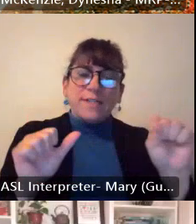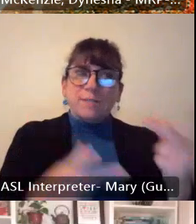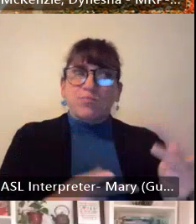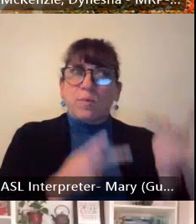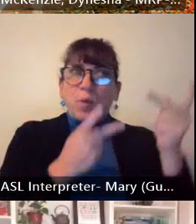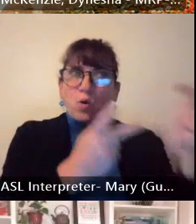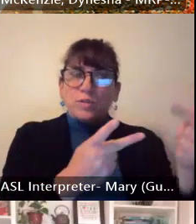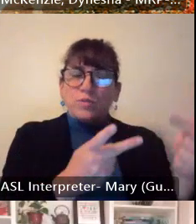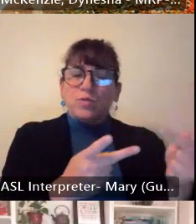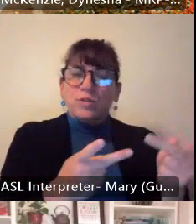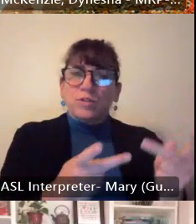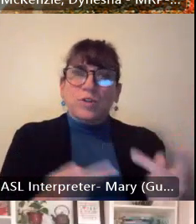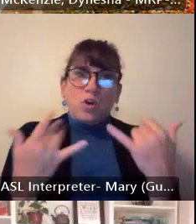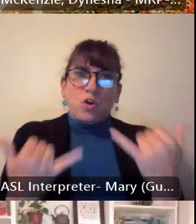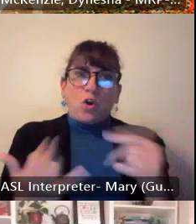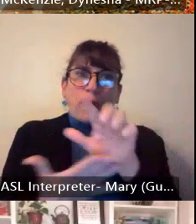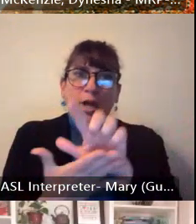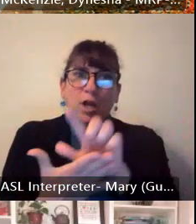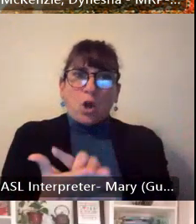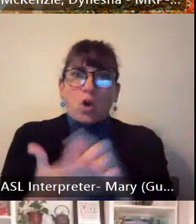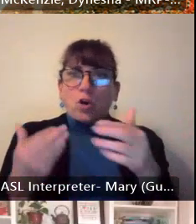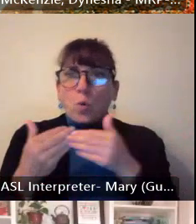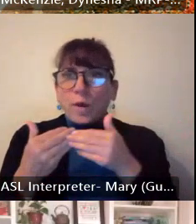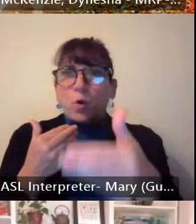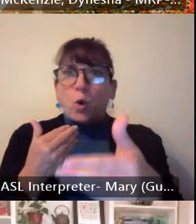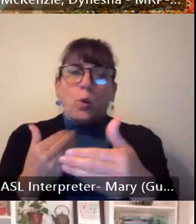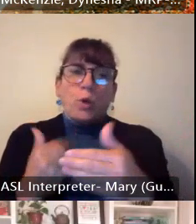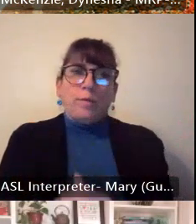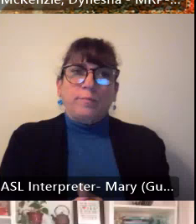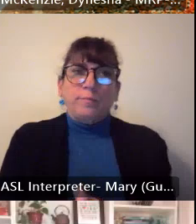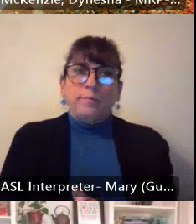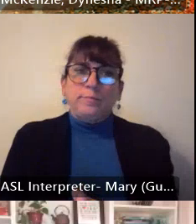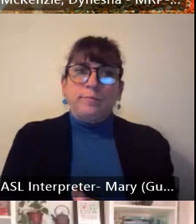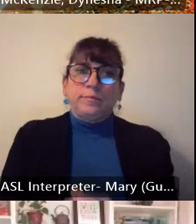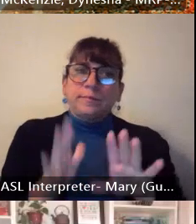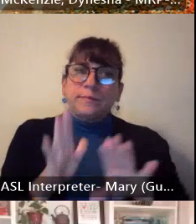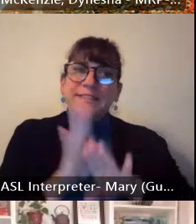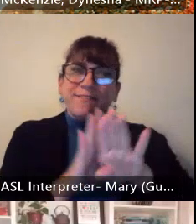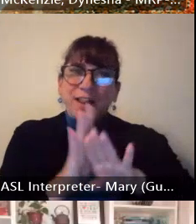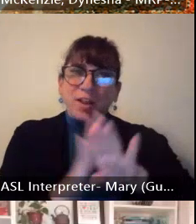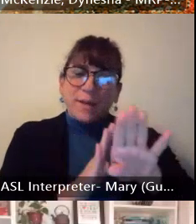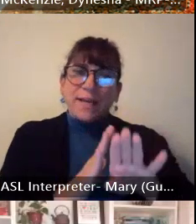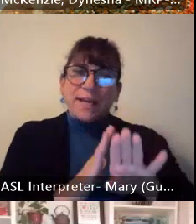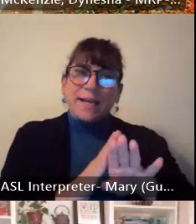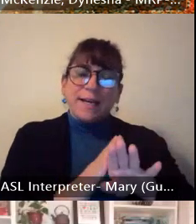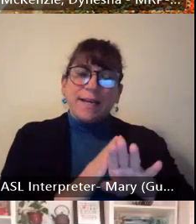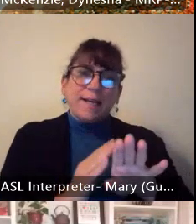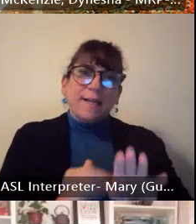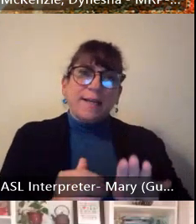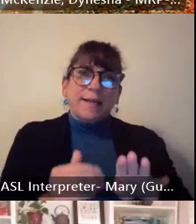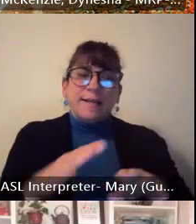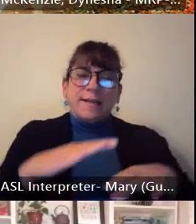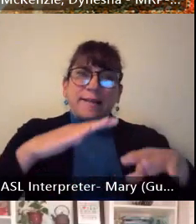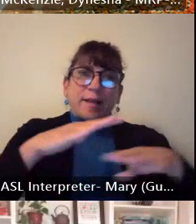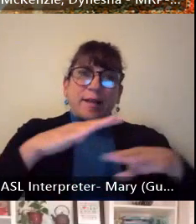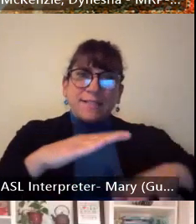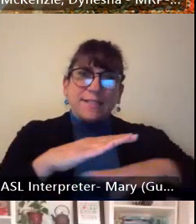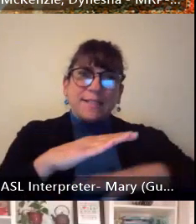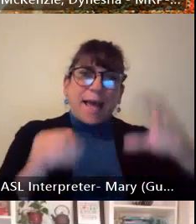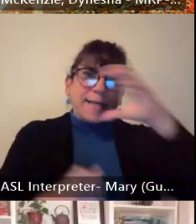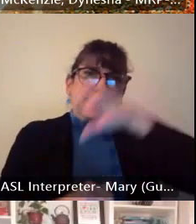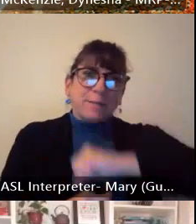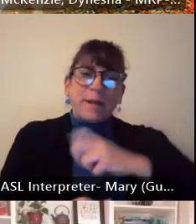current law going forward. So developing what the baseline estimate is for the program